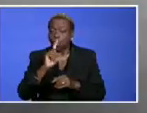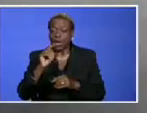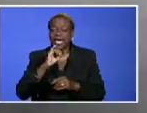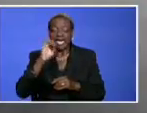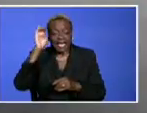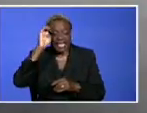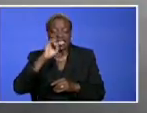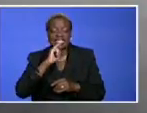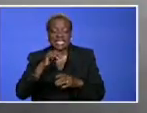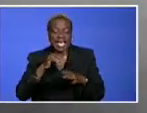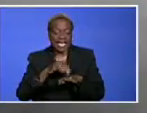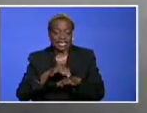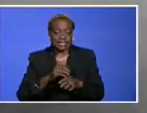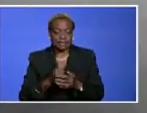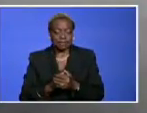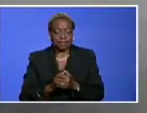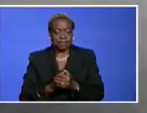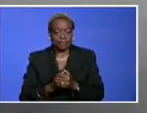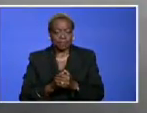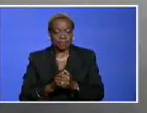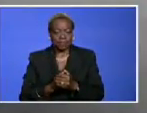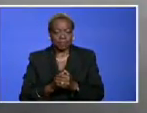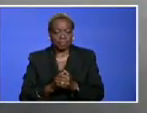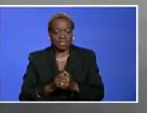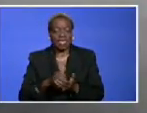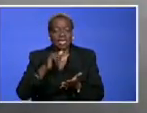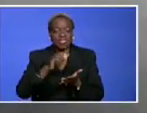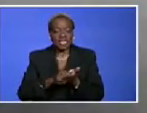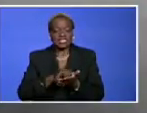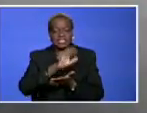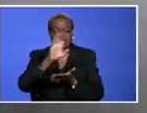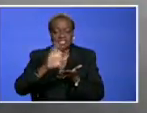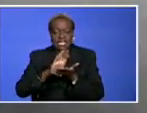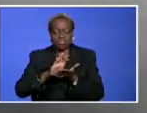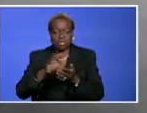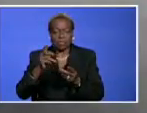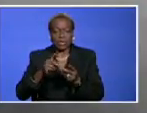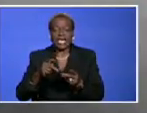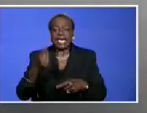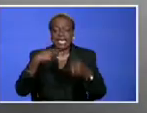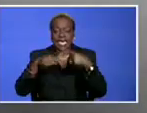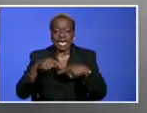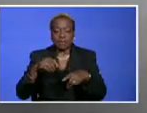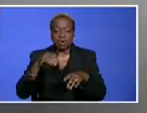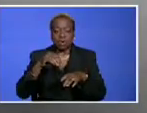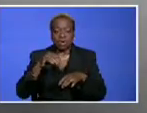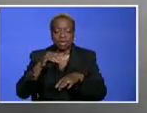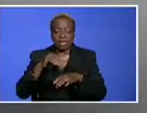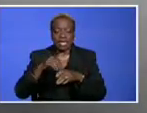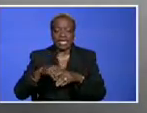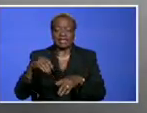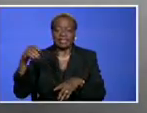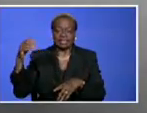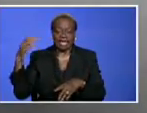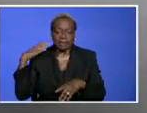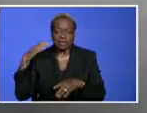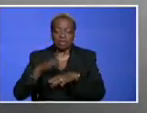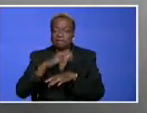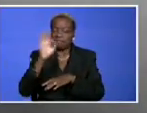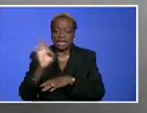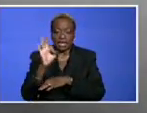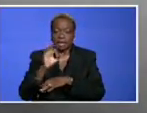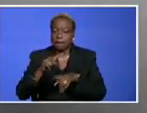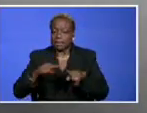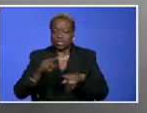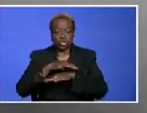I want to stop you right there, because that is the central point. He arrived here in the capital on Friday, but you don't actually know where he is. No,